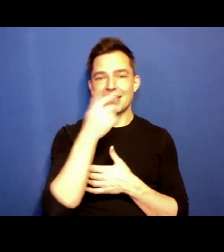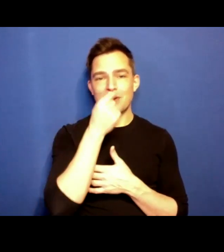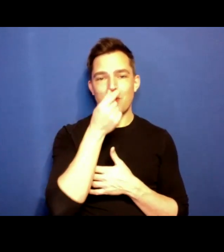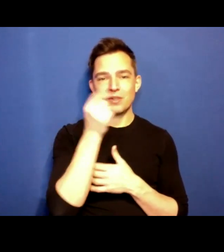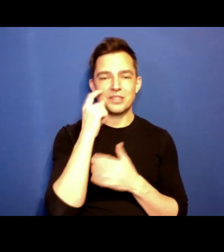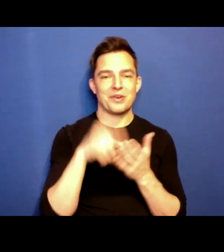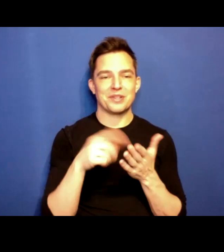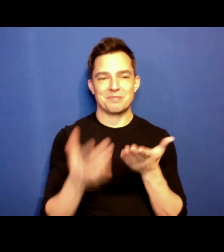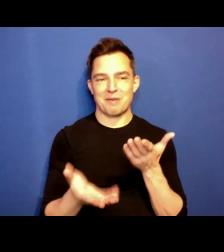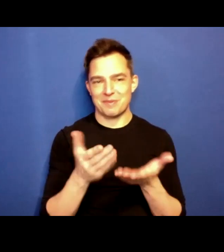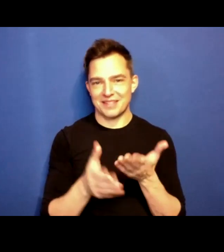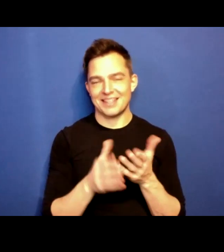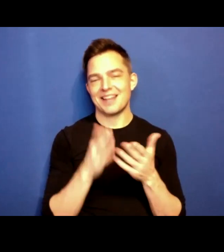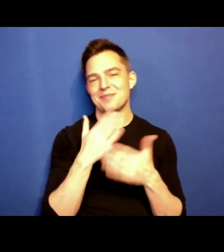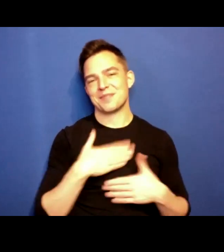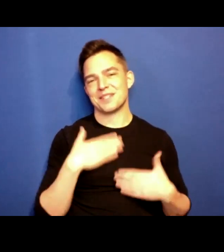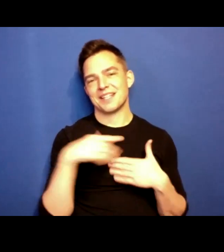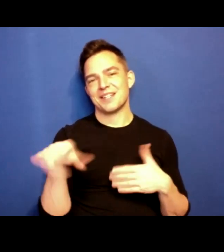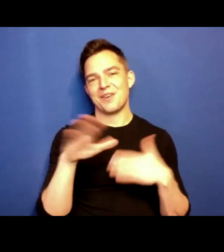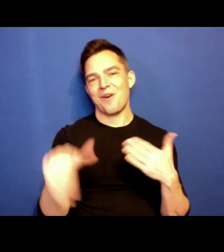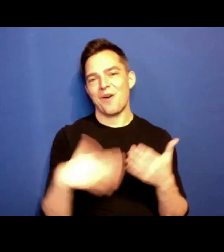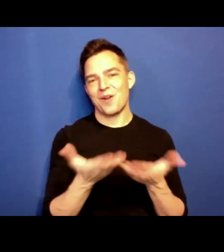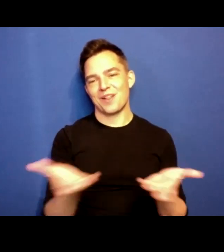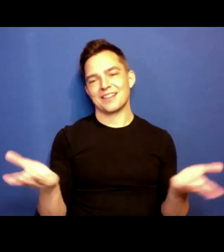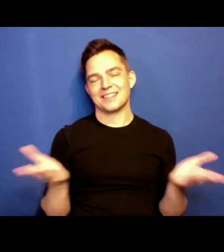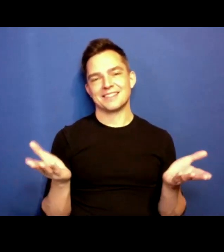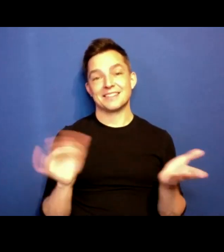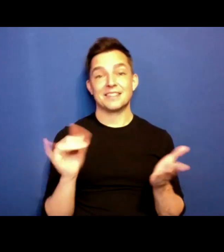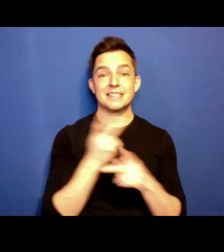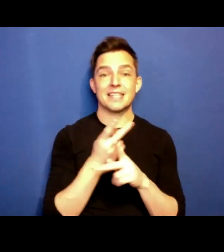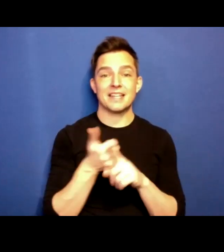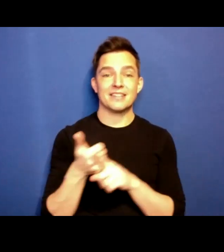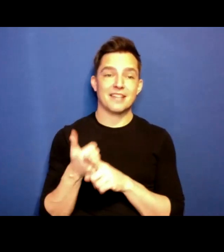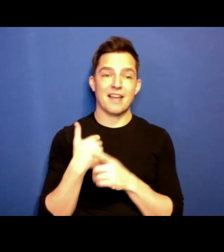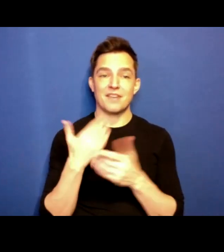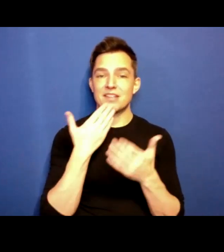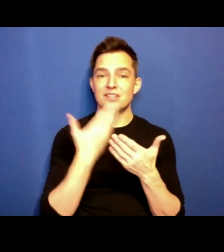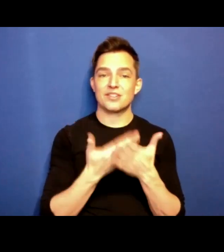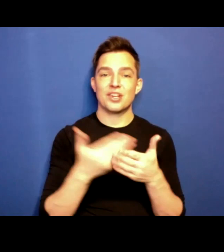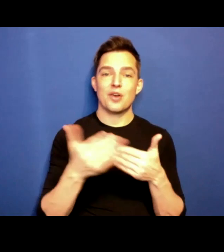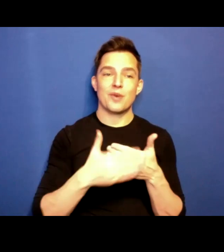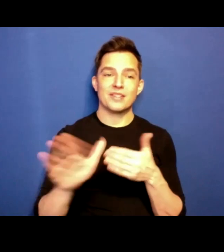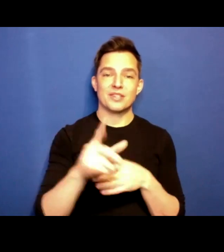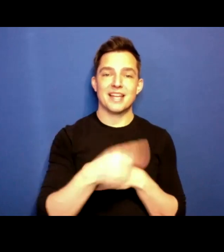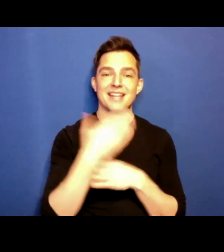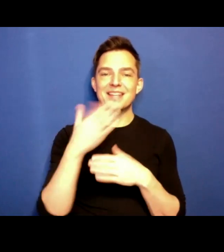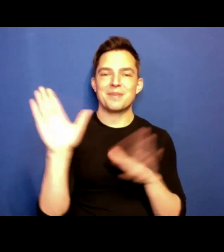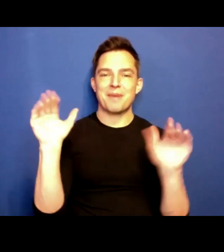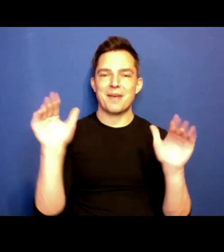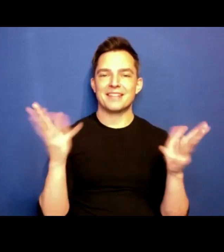noticed. I appreciate you all, and take care. Have a good rest of your day. Thank you. Goodbye.